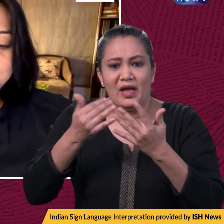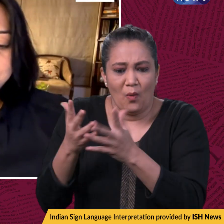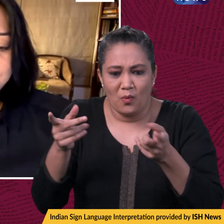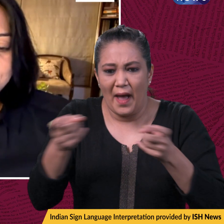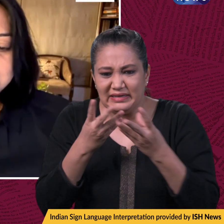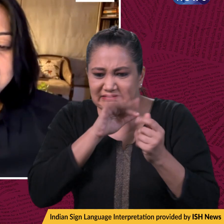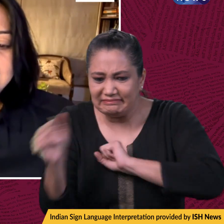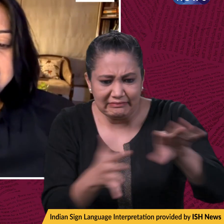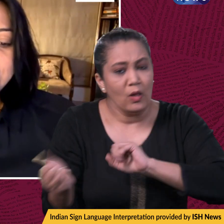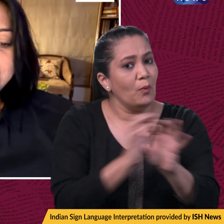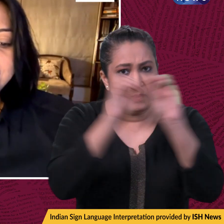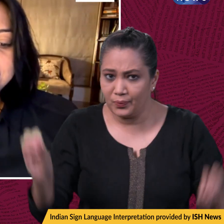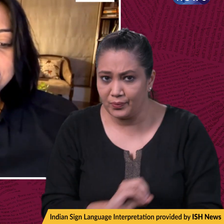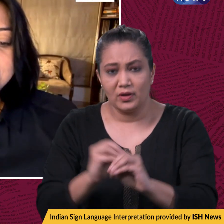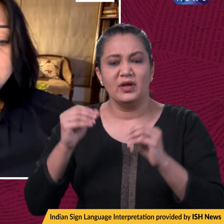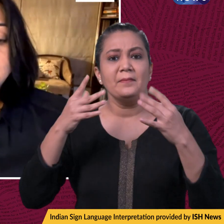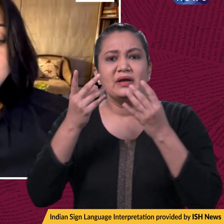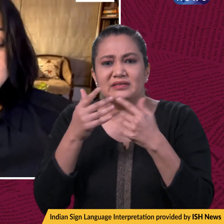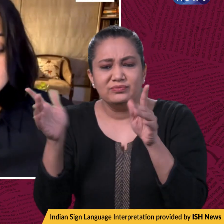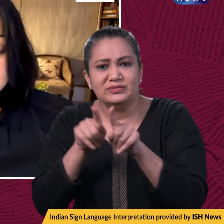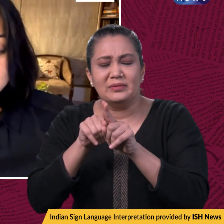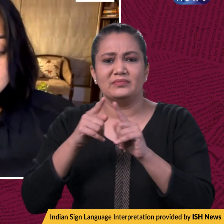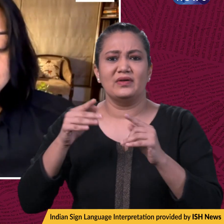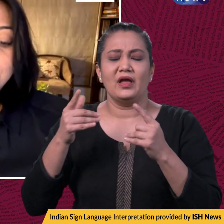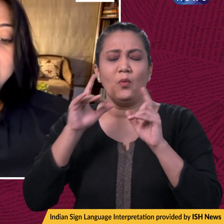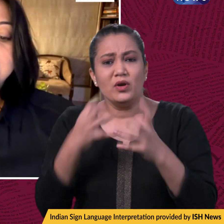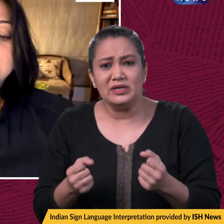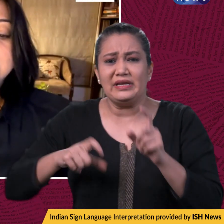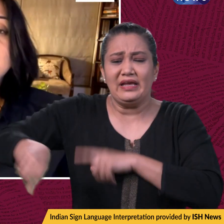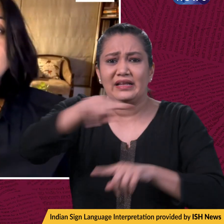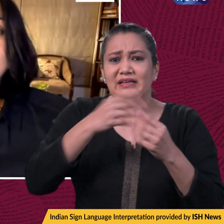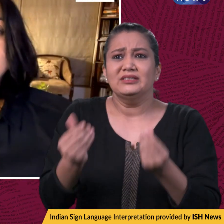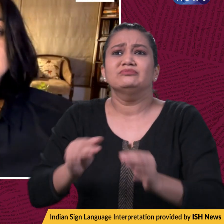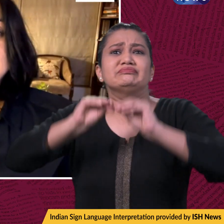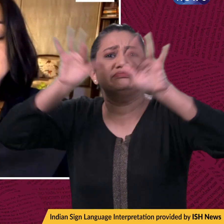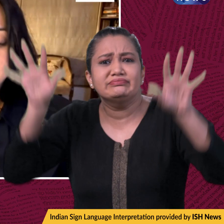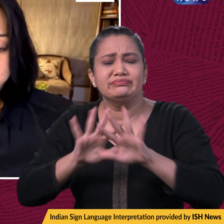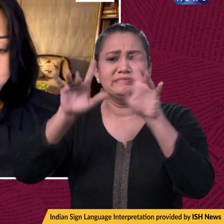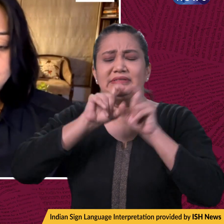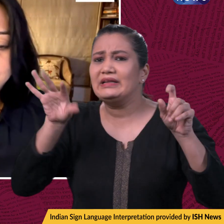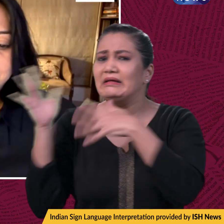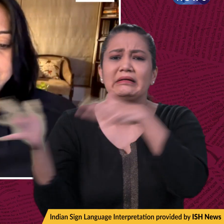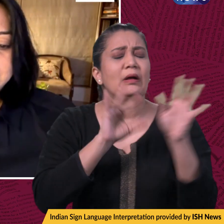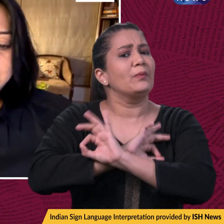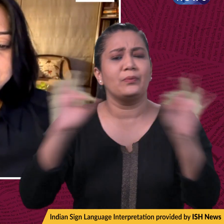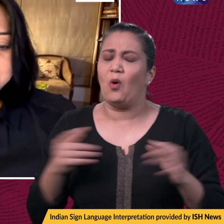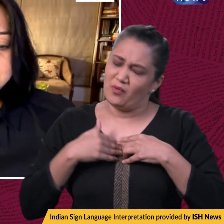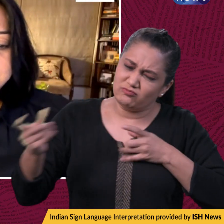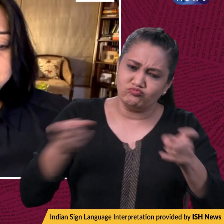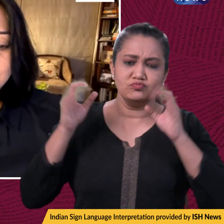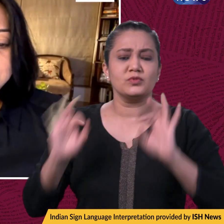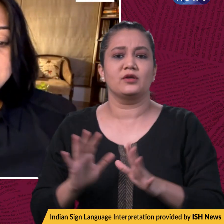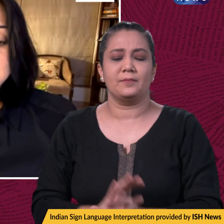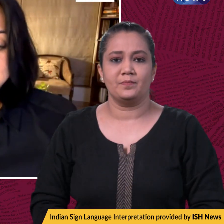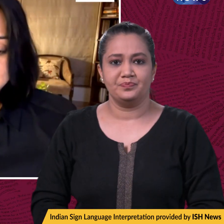waste management rules, each and every condition which is out to ensure that it does not cause any pollution. The government has said